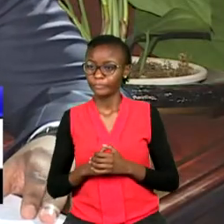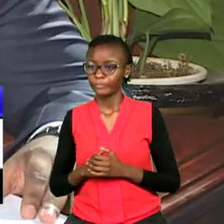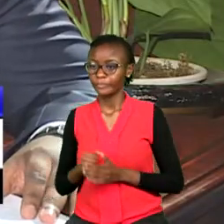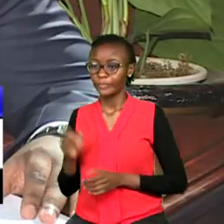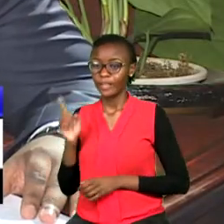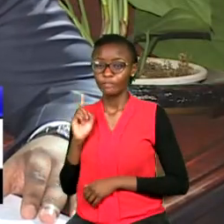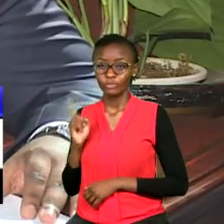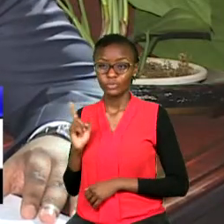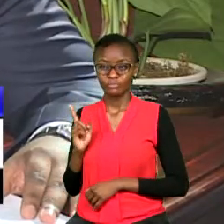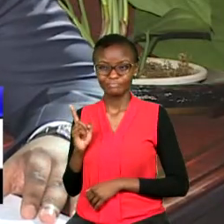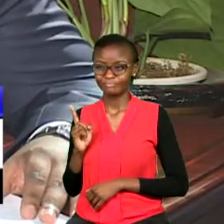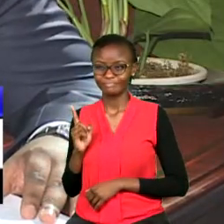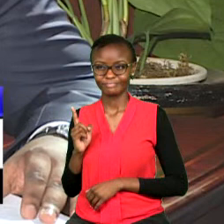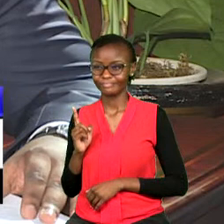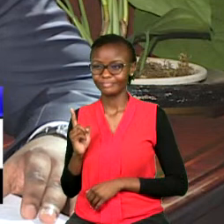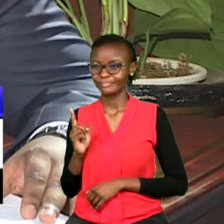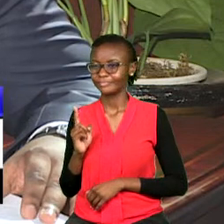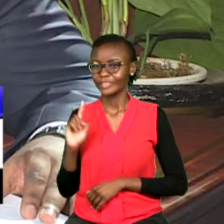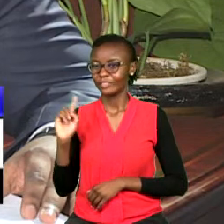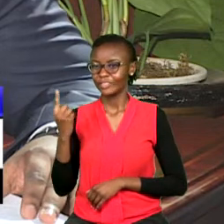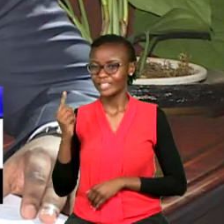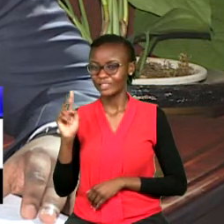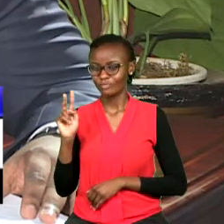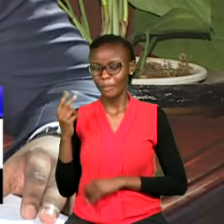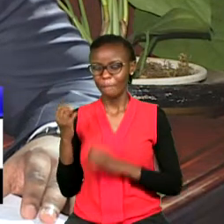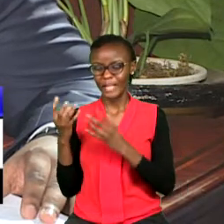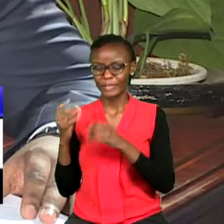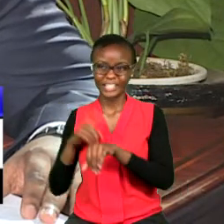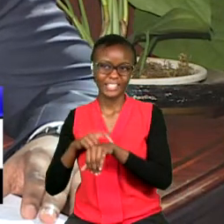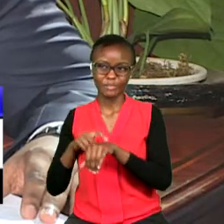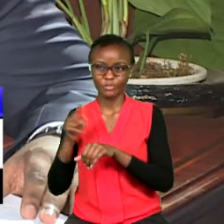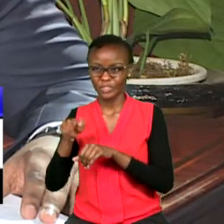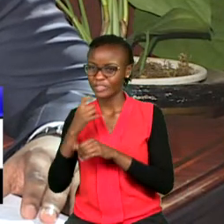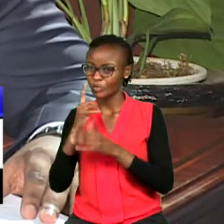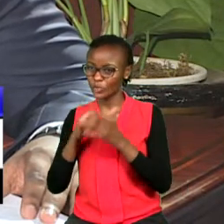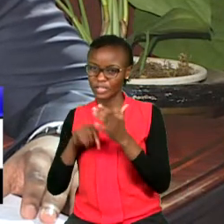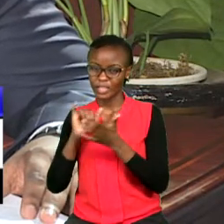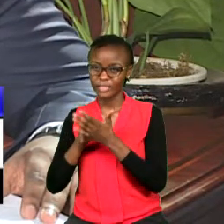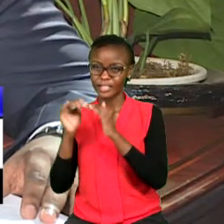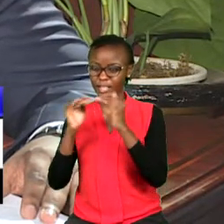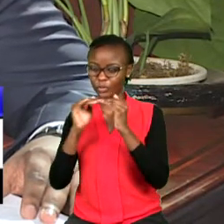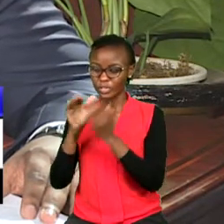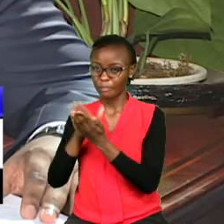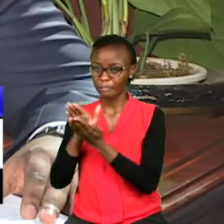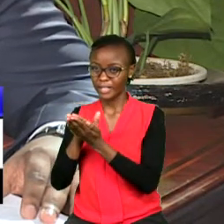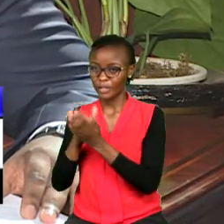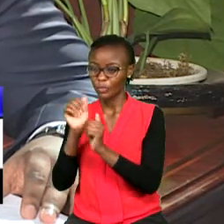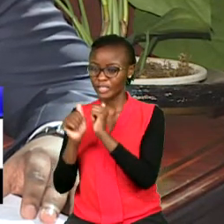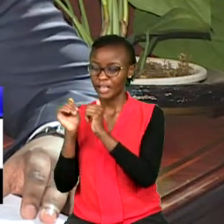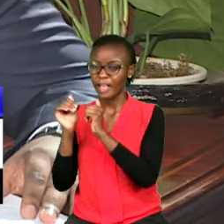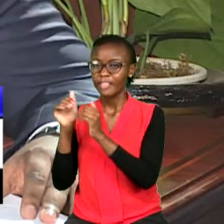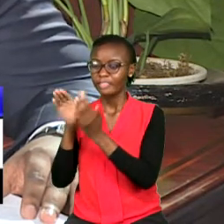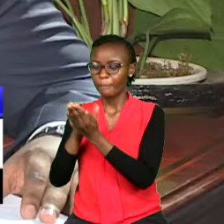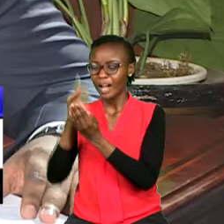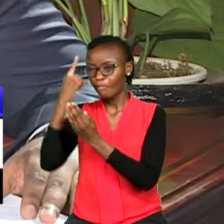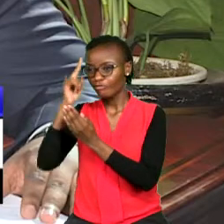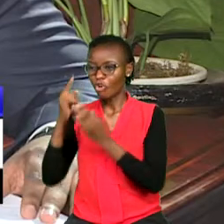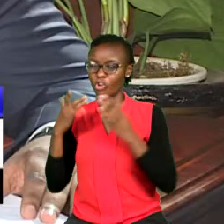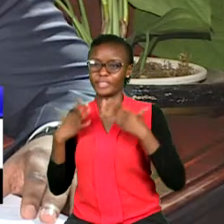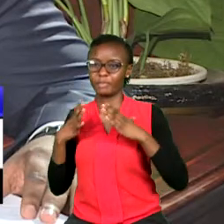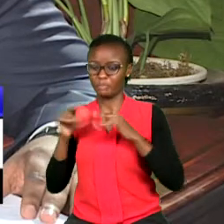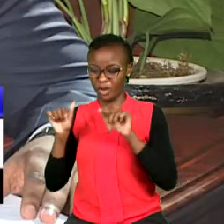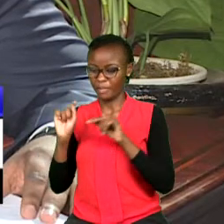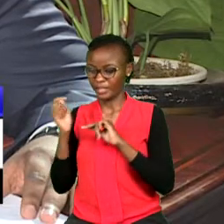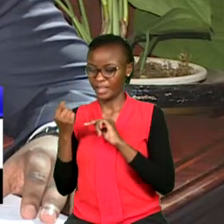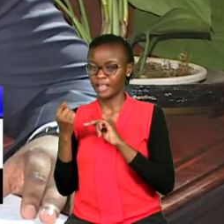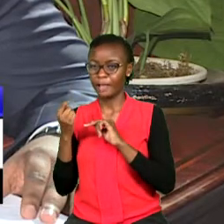not once, but more times, multiple times, say that Equity Bank is a bank of the people. Here in Kenya, you